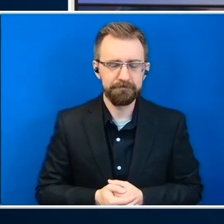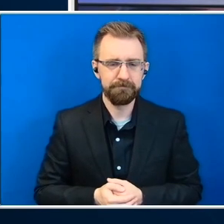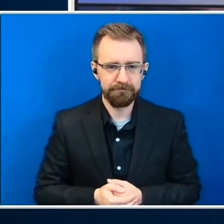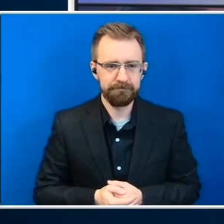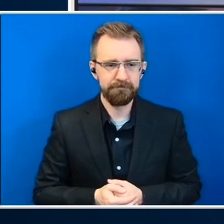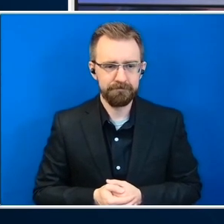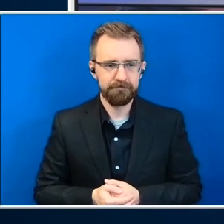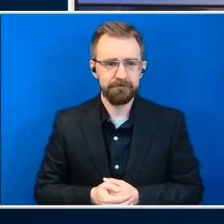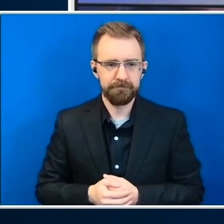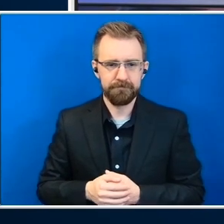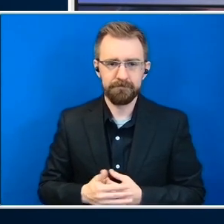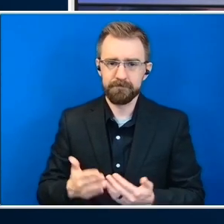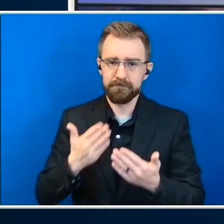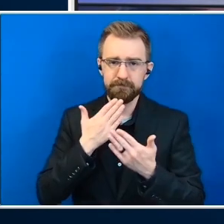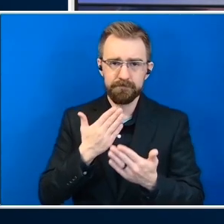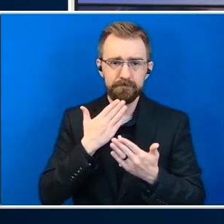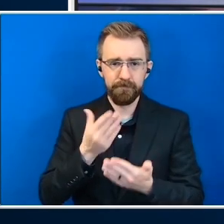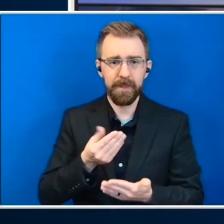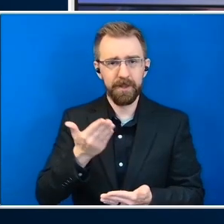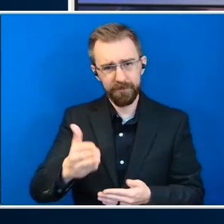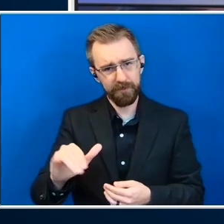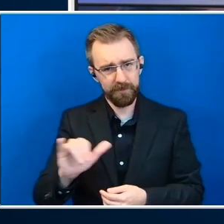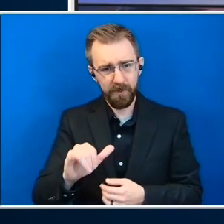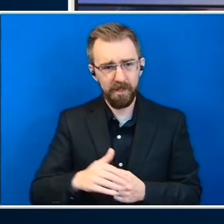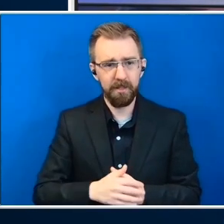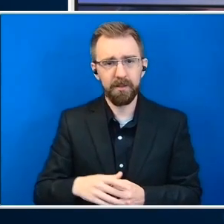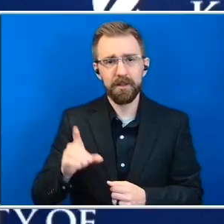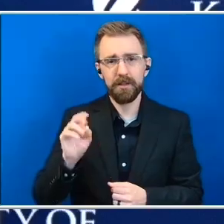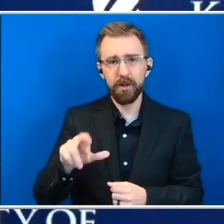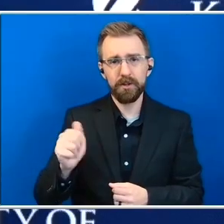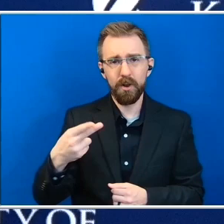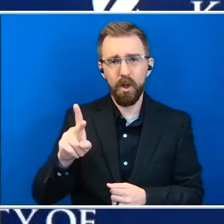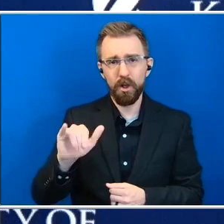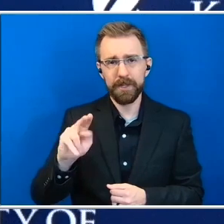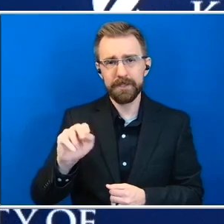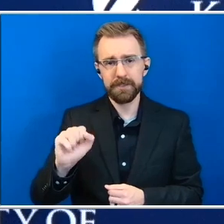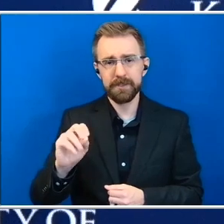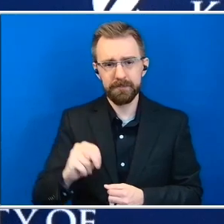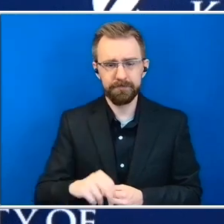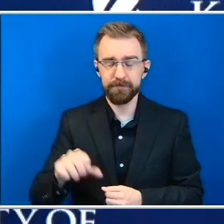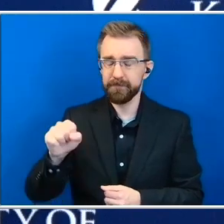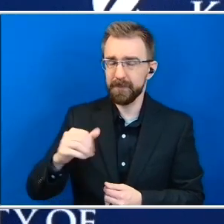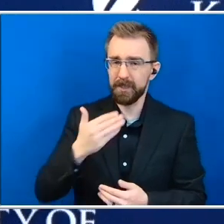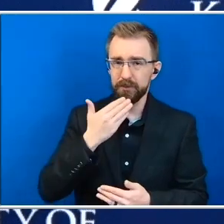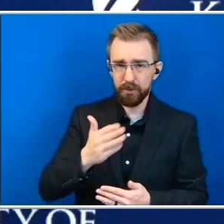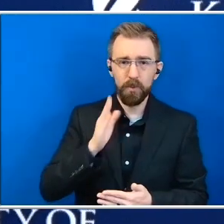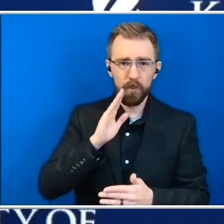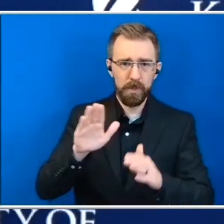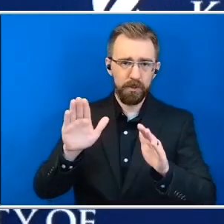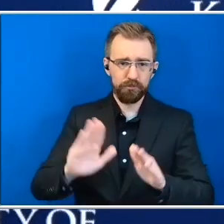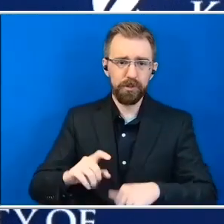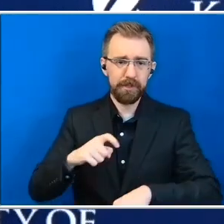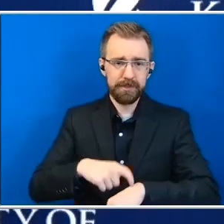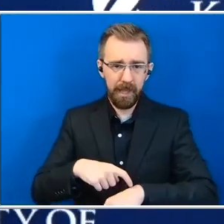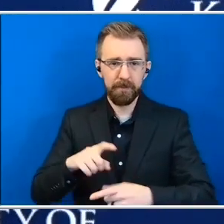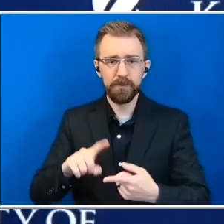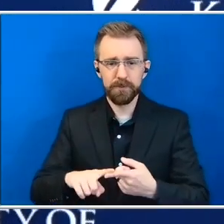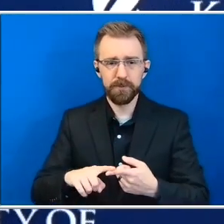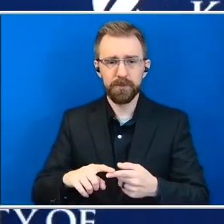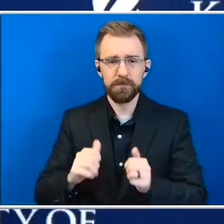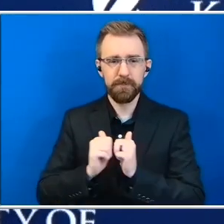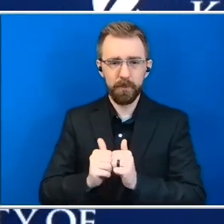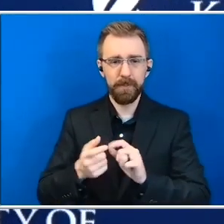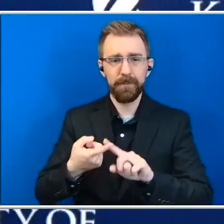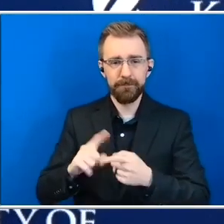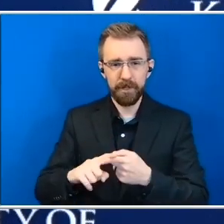Thank you, sir. And you as well. Dr. Hawkinson. Yeah, I think it's good. It's going to be a great time to be with friends, family, loved